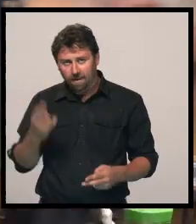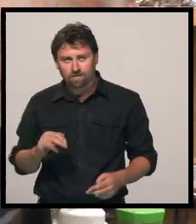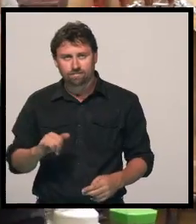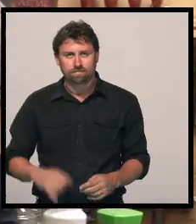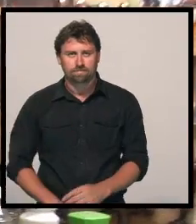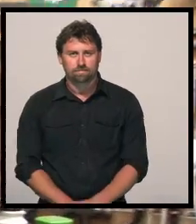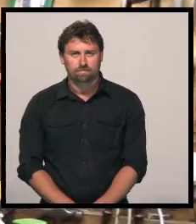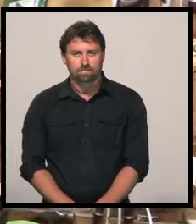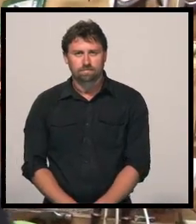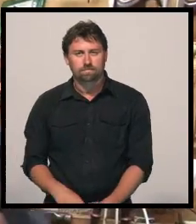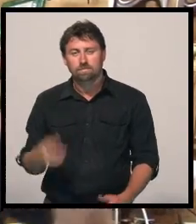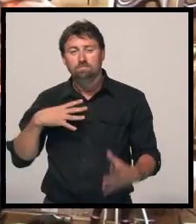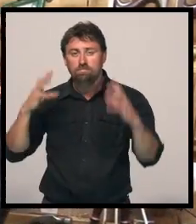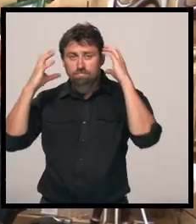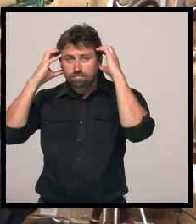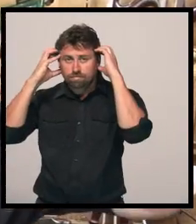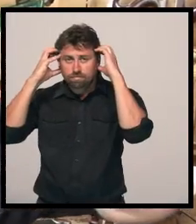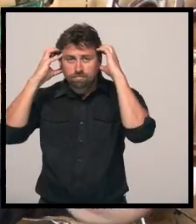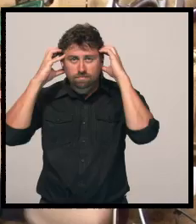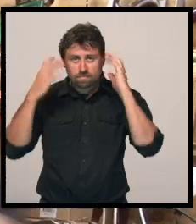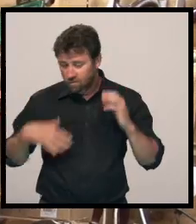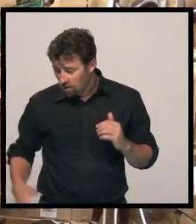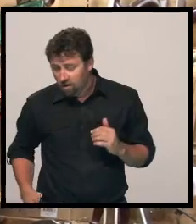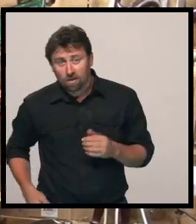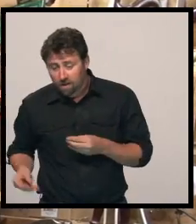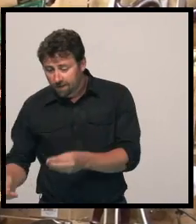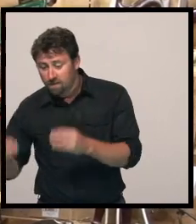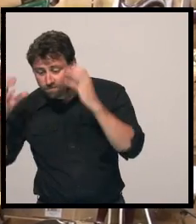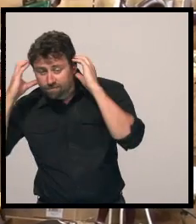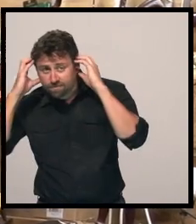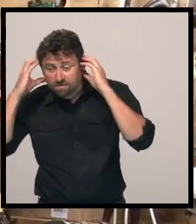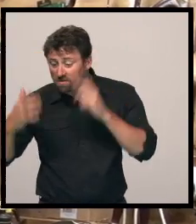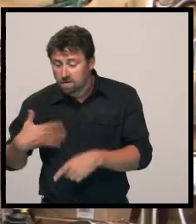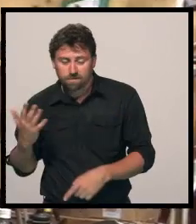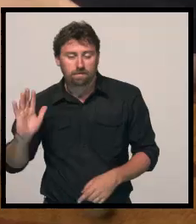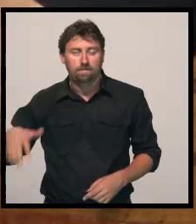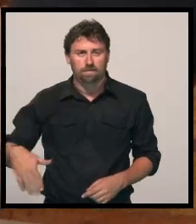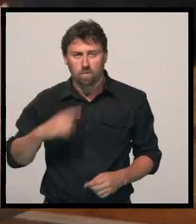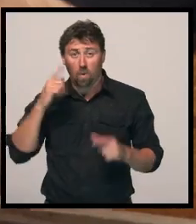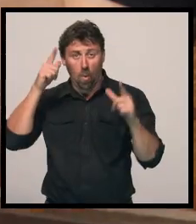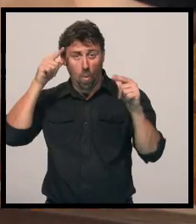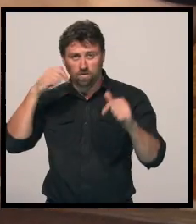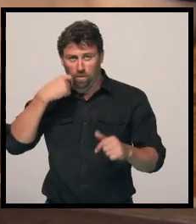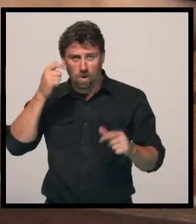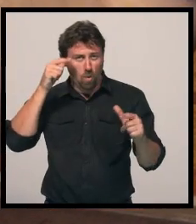on. You want some earmuffs, Bob? No, Bob doesn't want any.